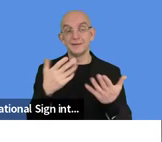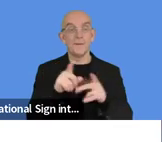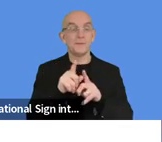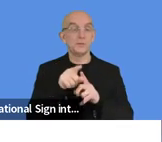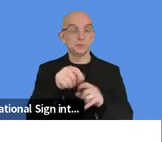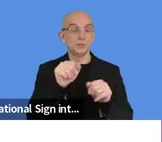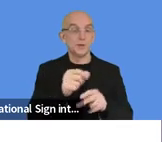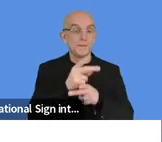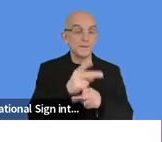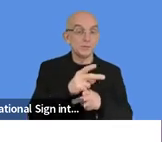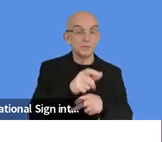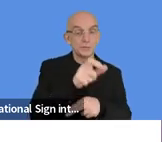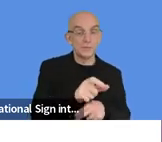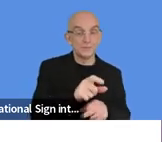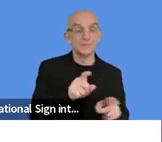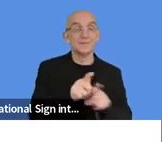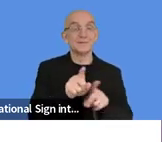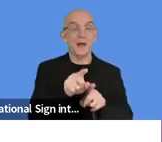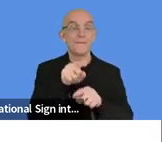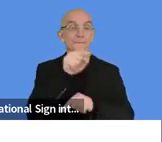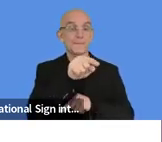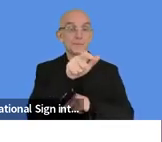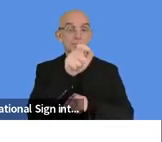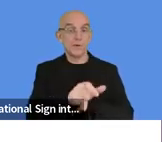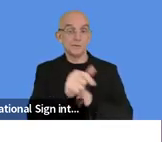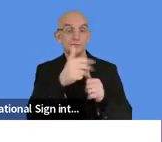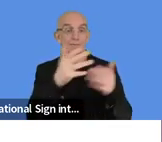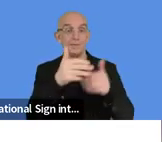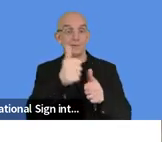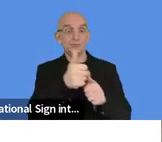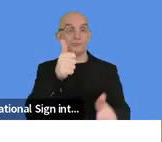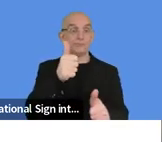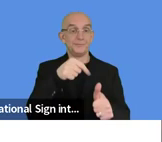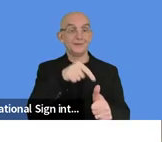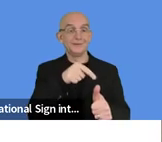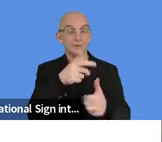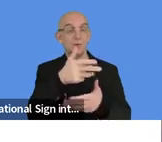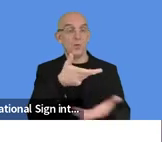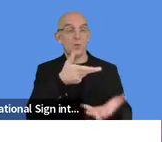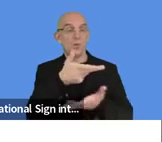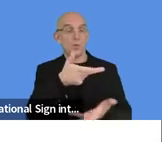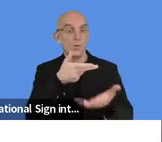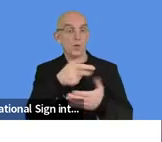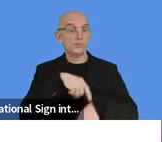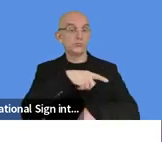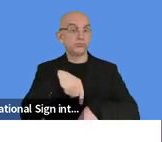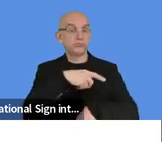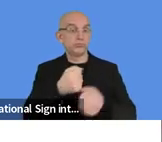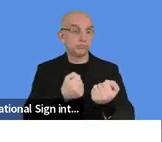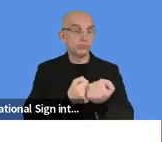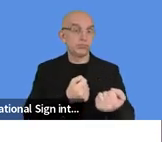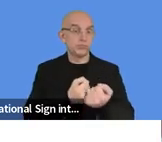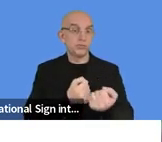on go-to-market strategies. So if you've done something that works somewhere, we help you figure out ways of going to new markets and making it work